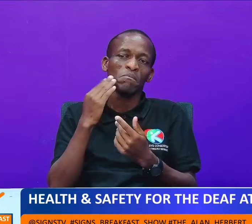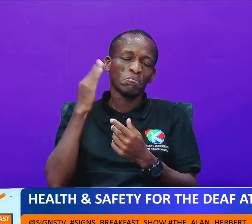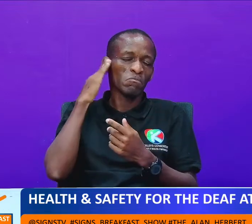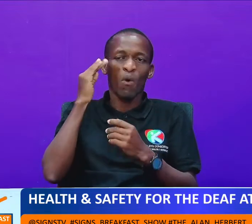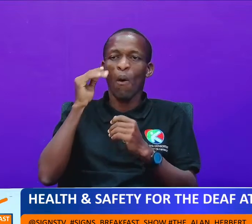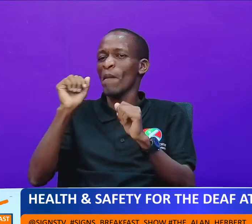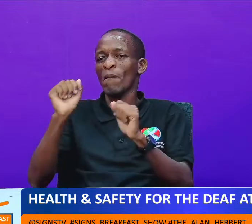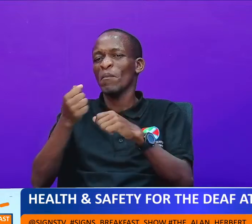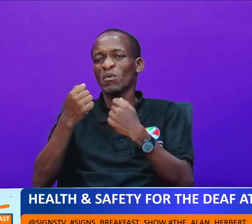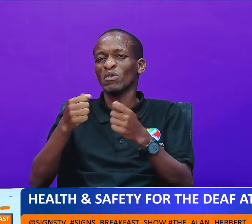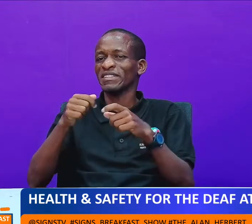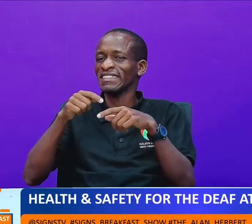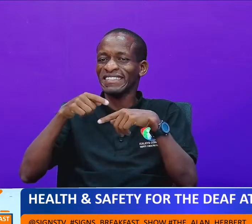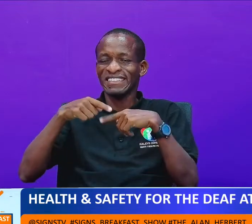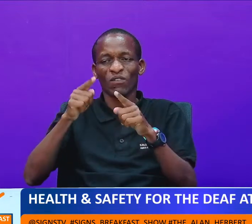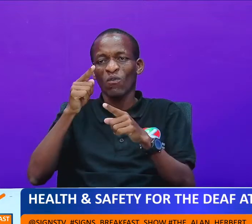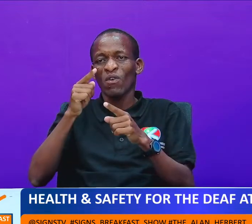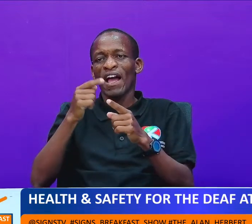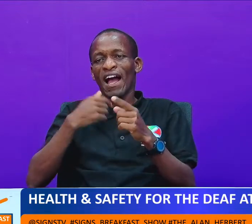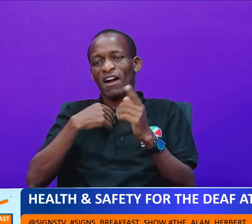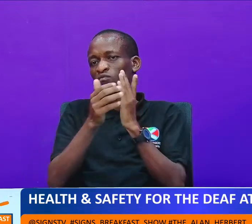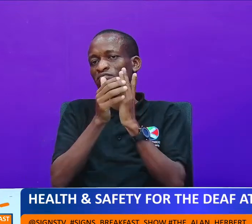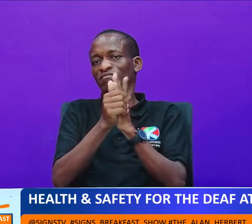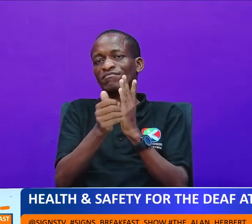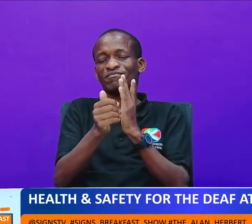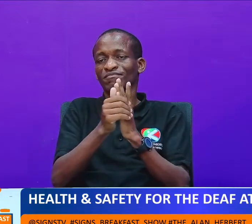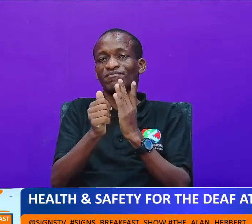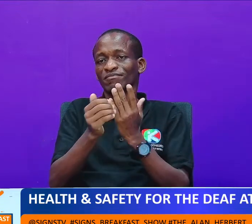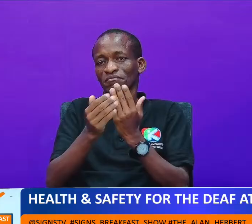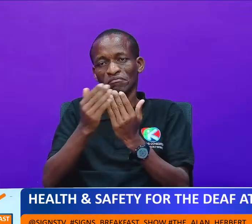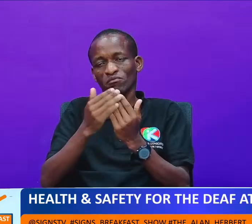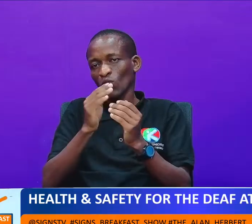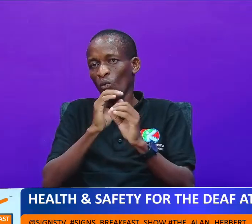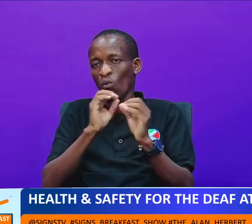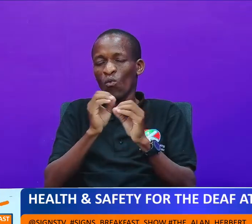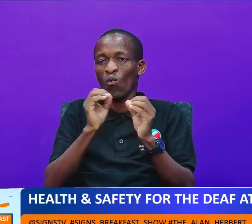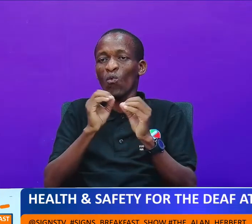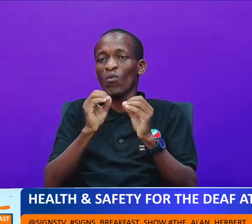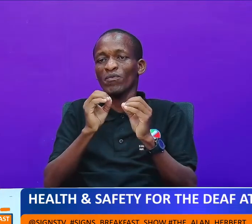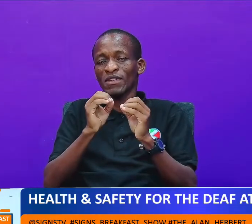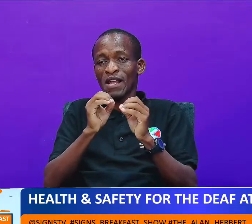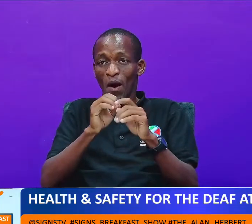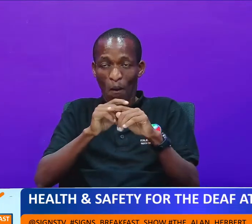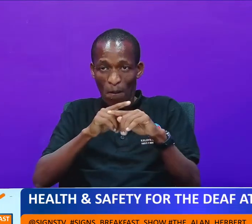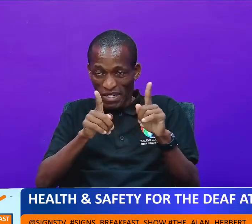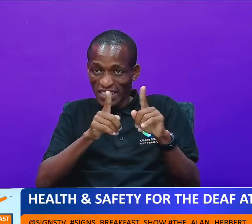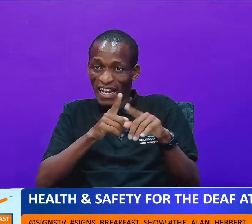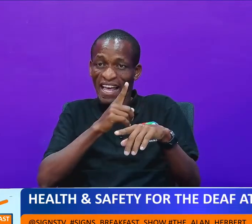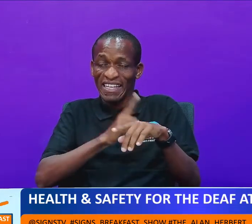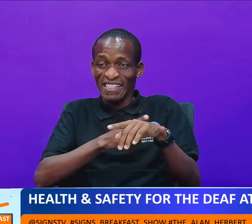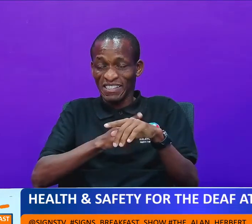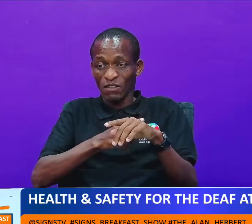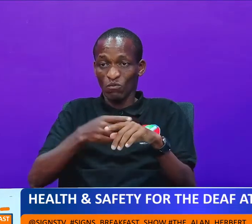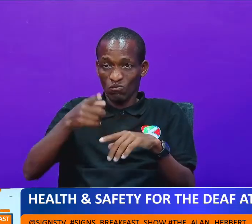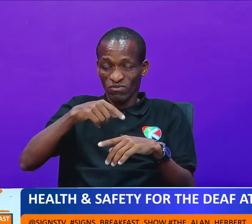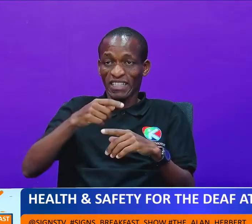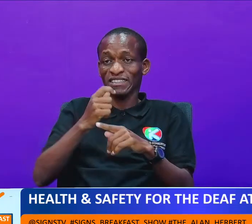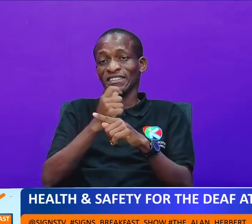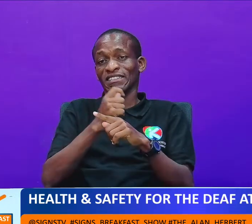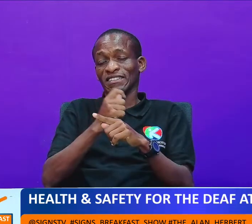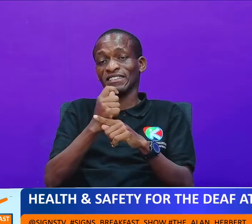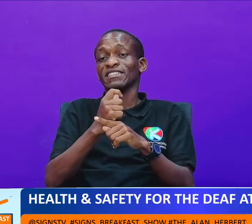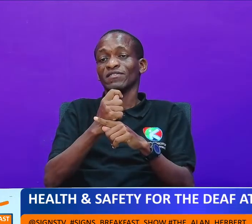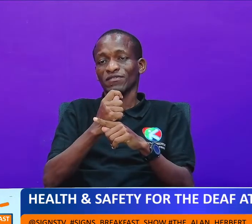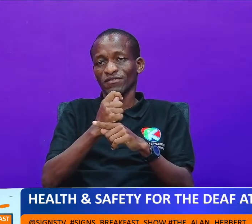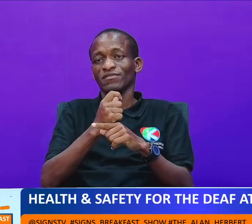times when accidents or incidents happen and maybe they're affecting the deaf people and